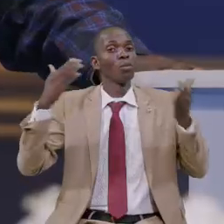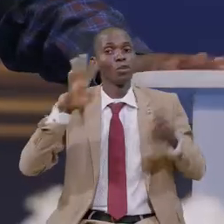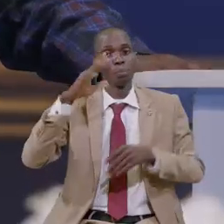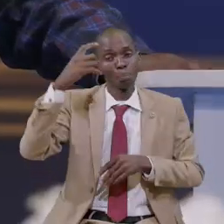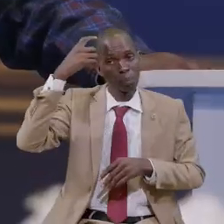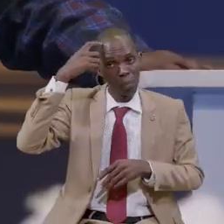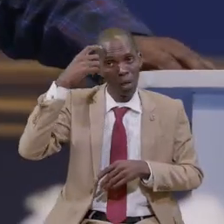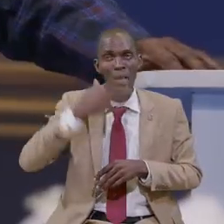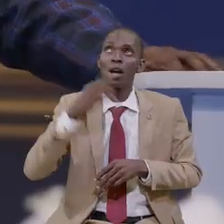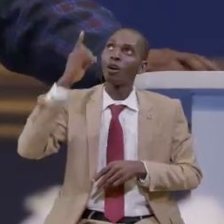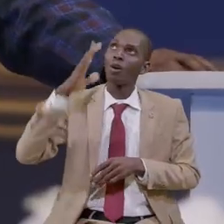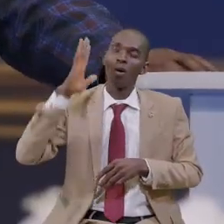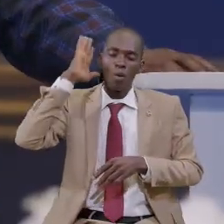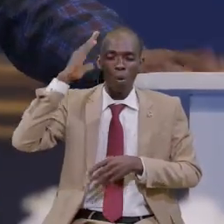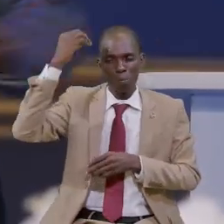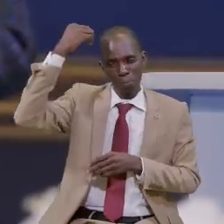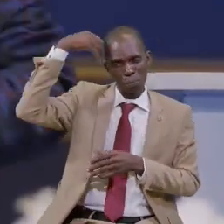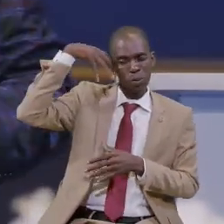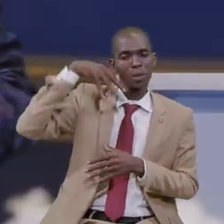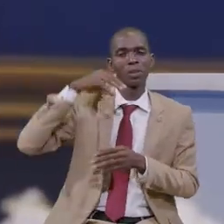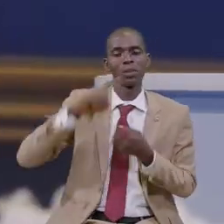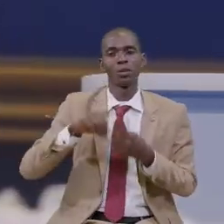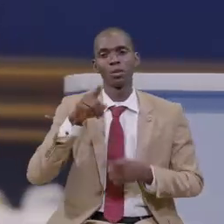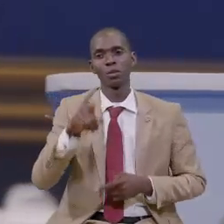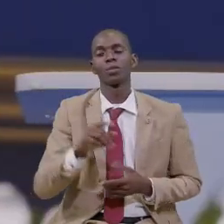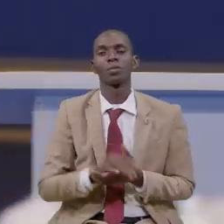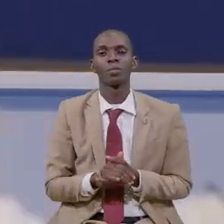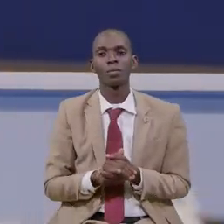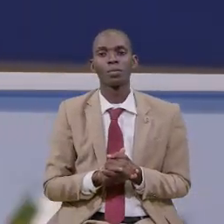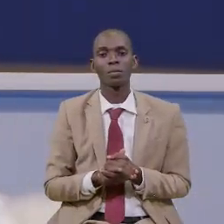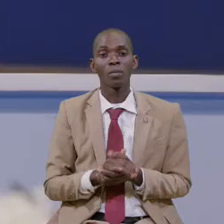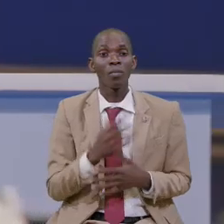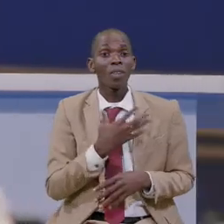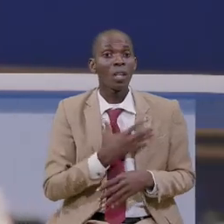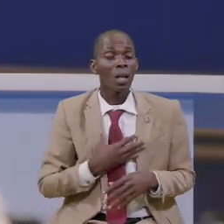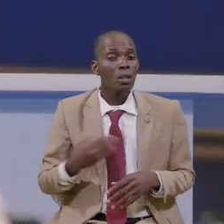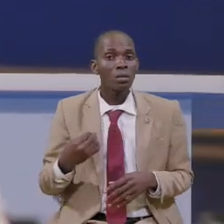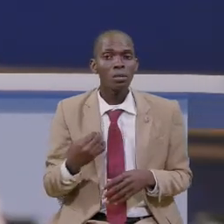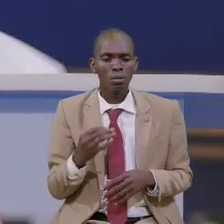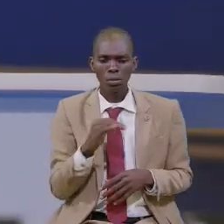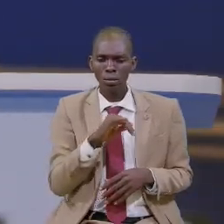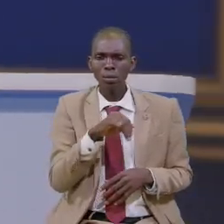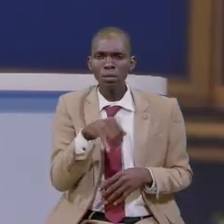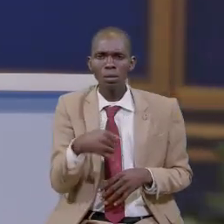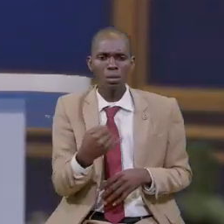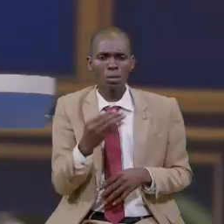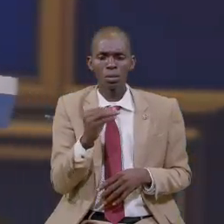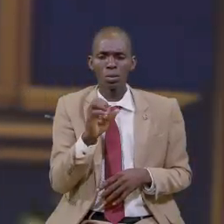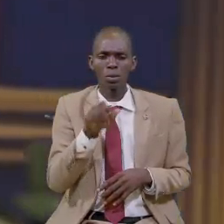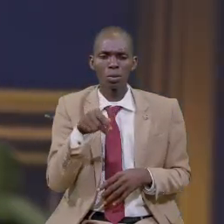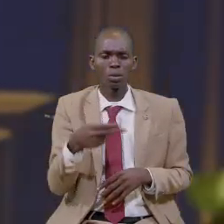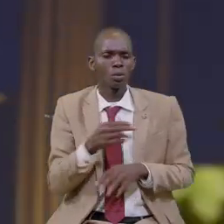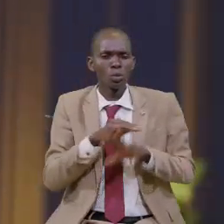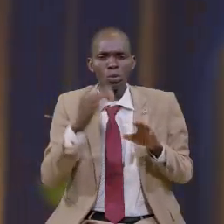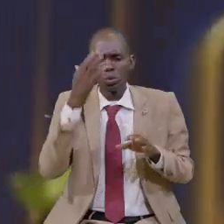I will feel it. And he didn't know how the next word will come. The next word came.